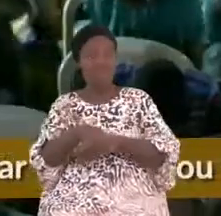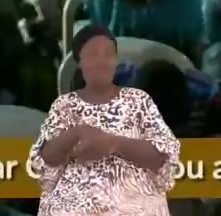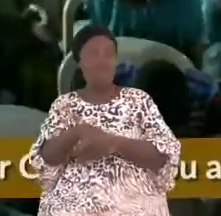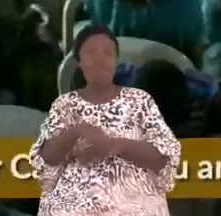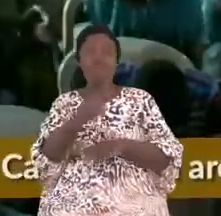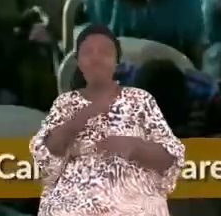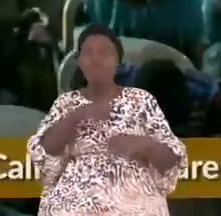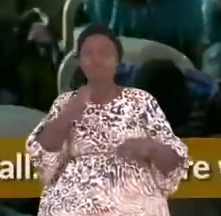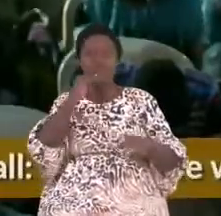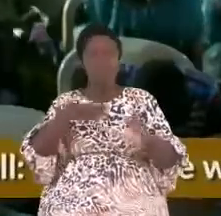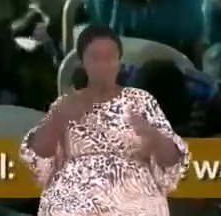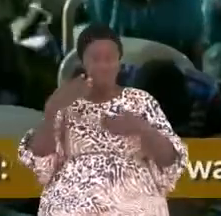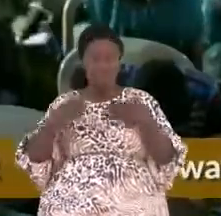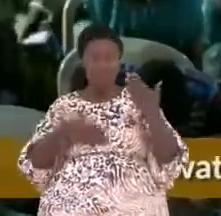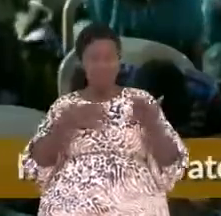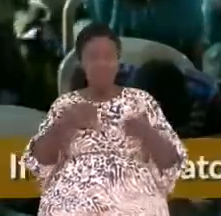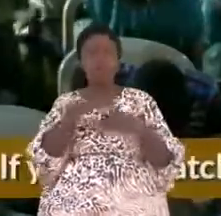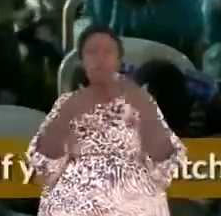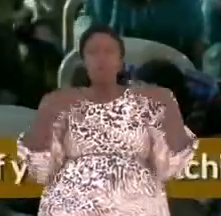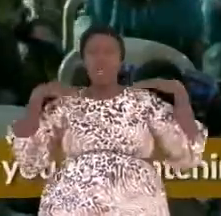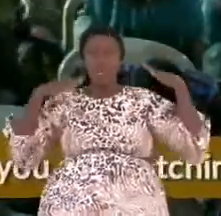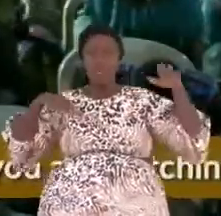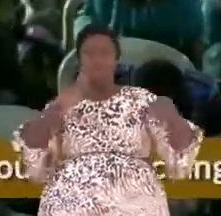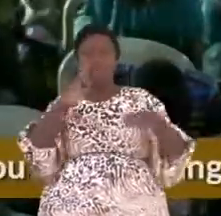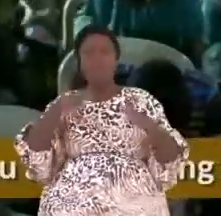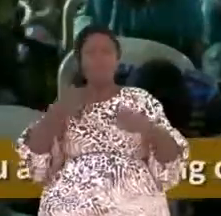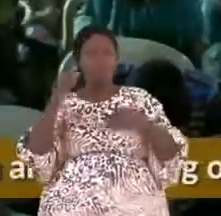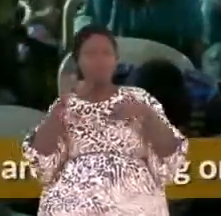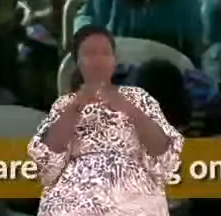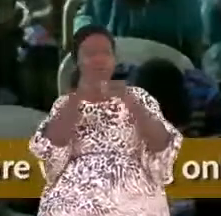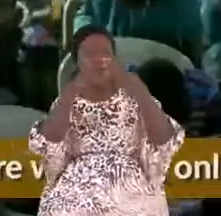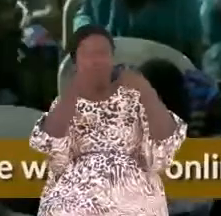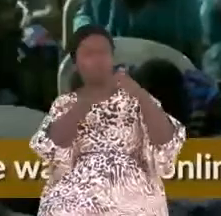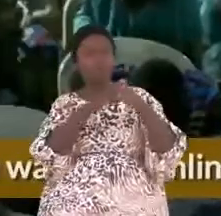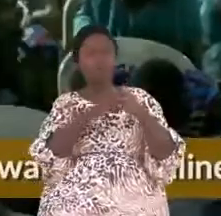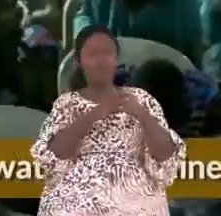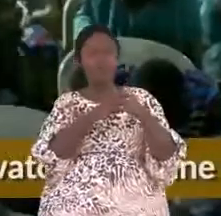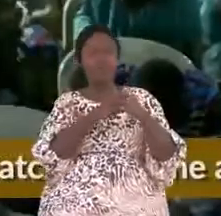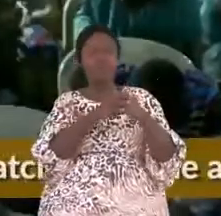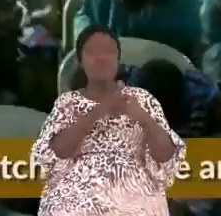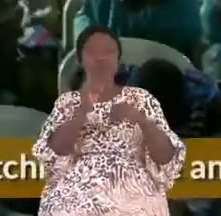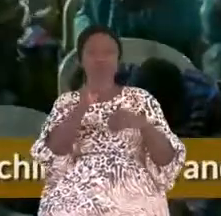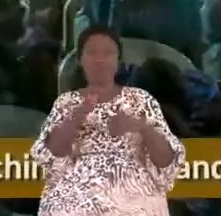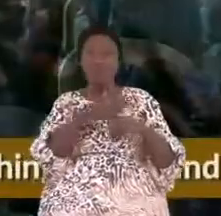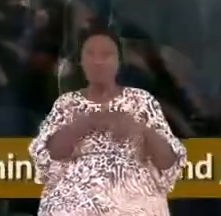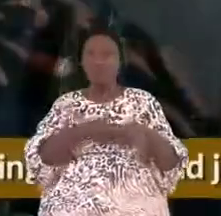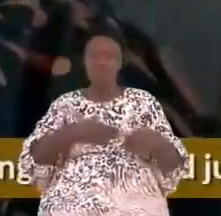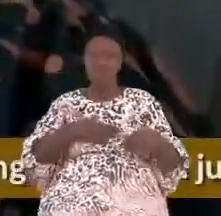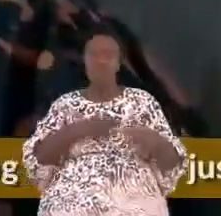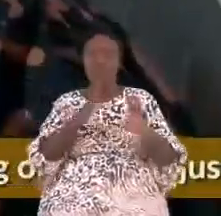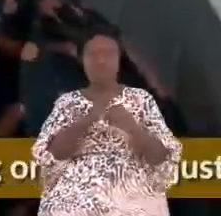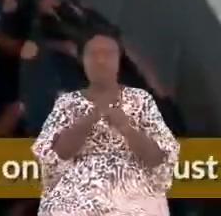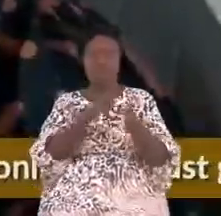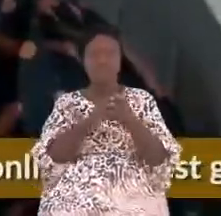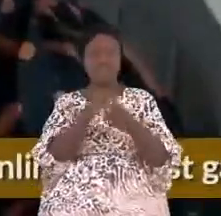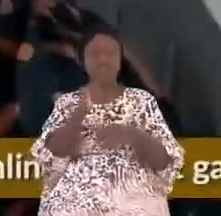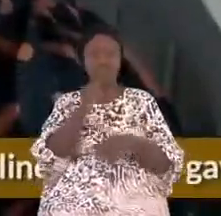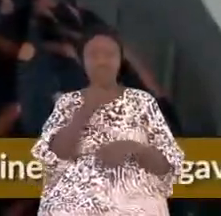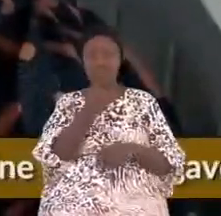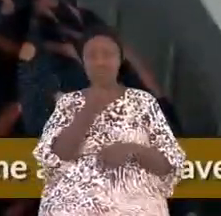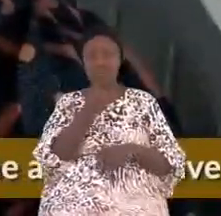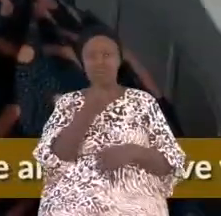rejoicing and we on etia were rejoicing too very important personality